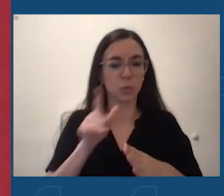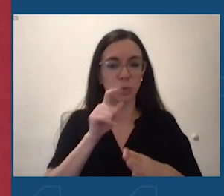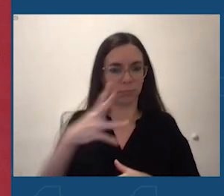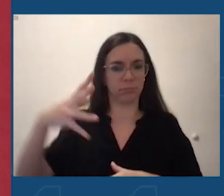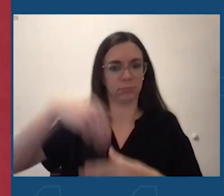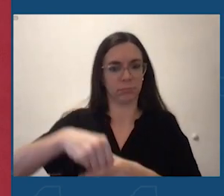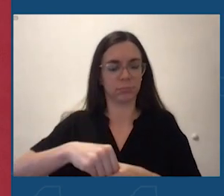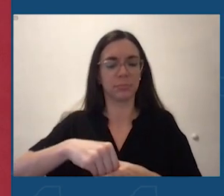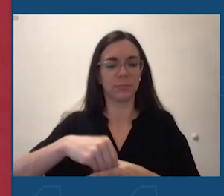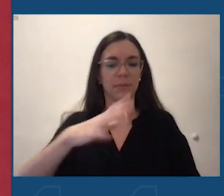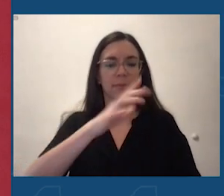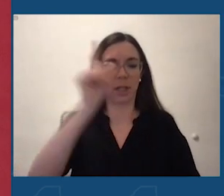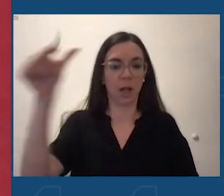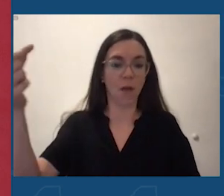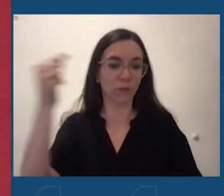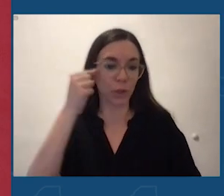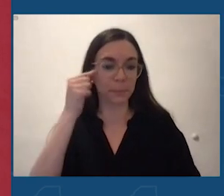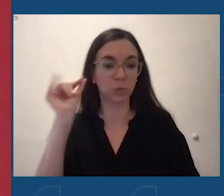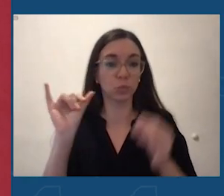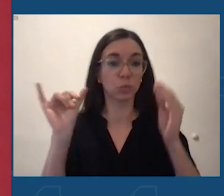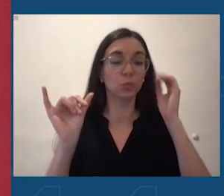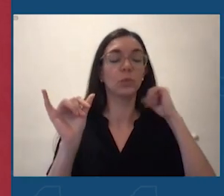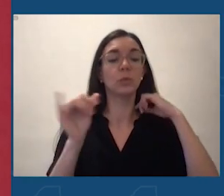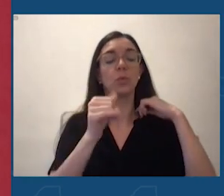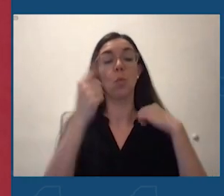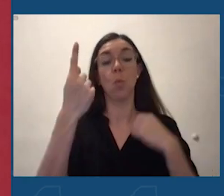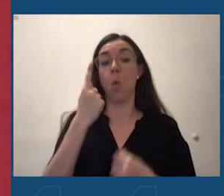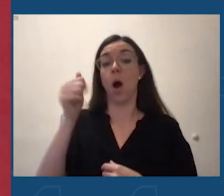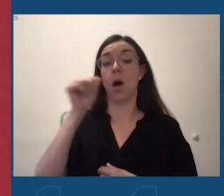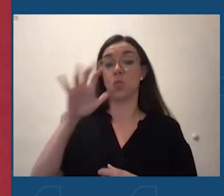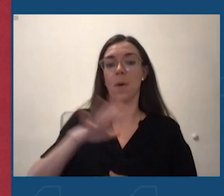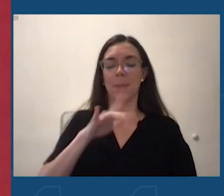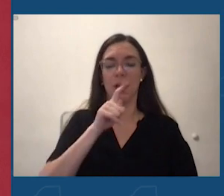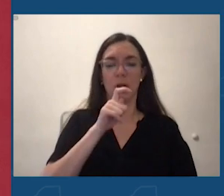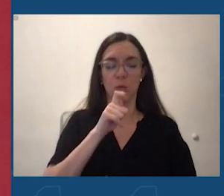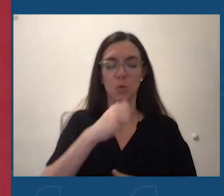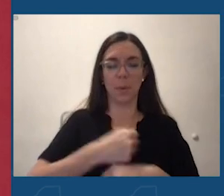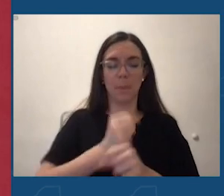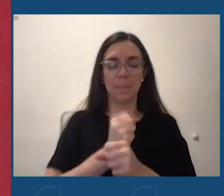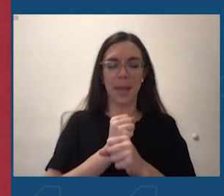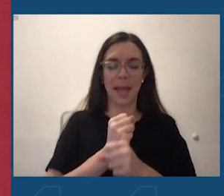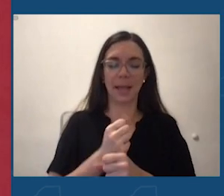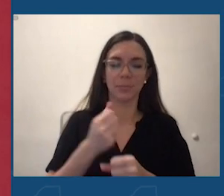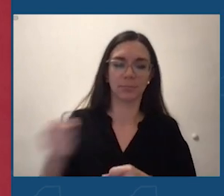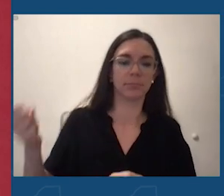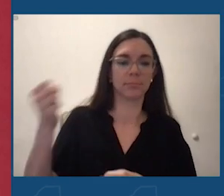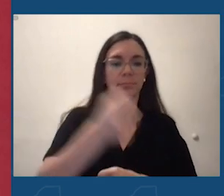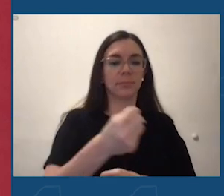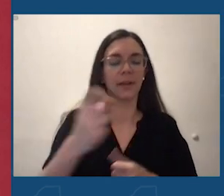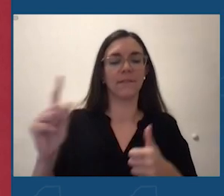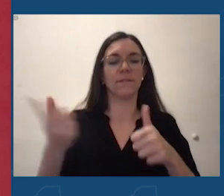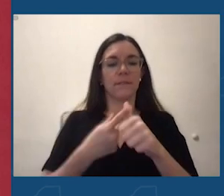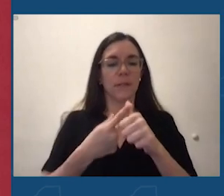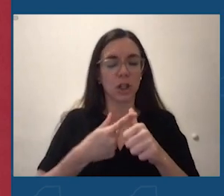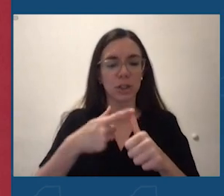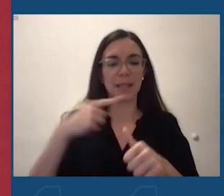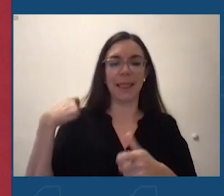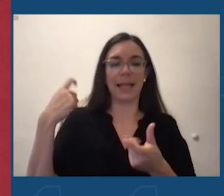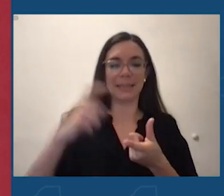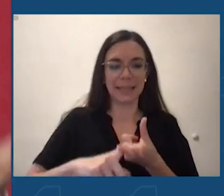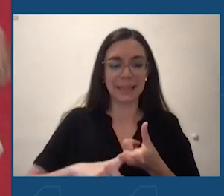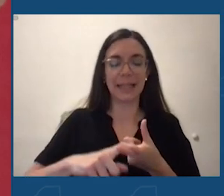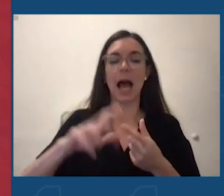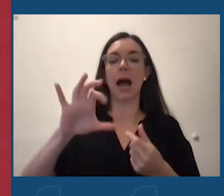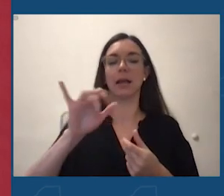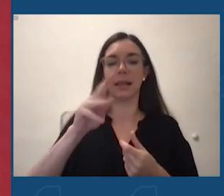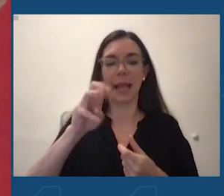a woman I literally a month ago made the first Latina Court of Claims judge from that area, Betty Calvo Torre. So we